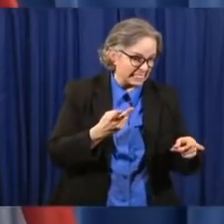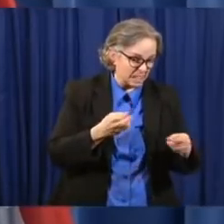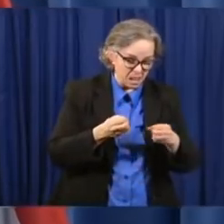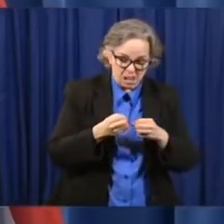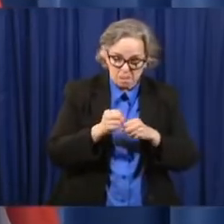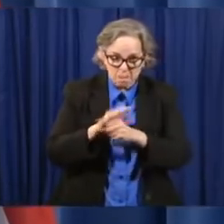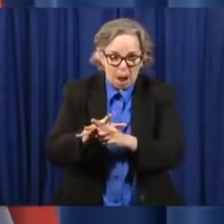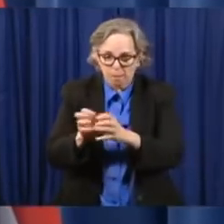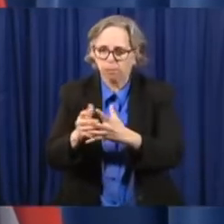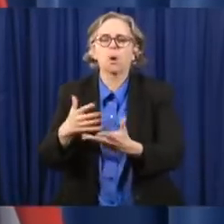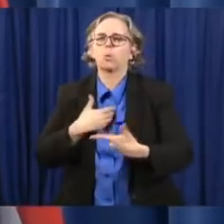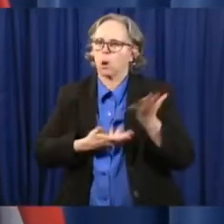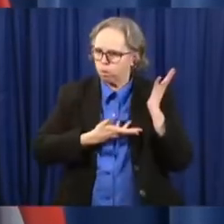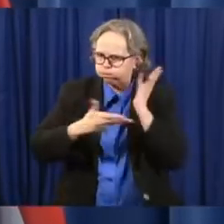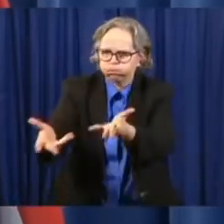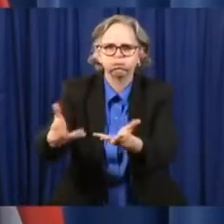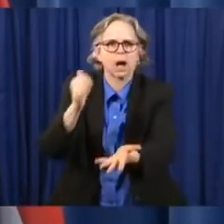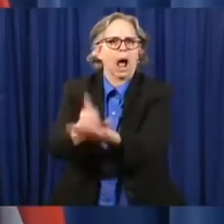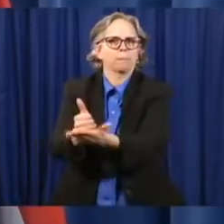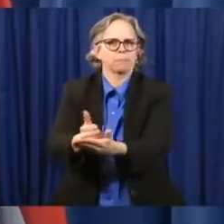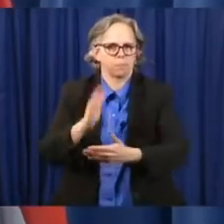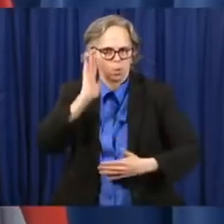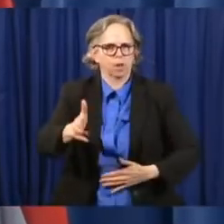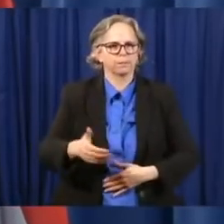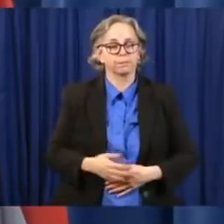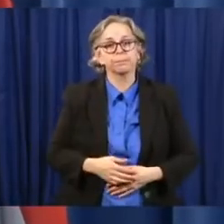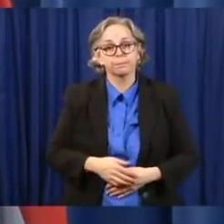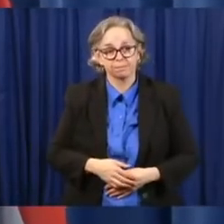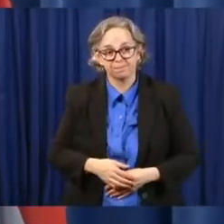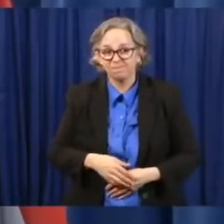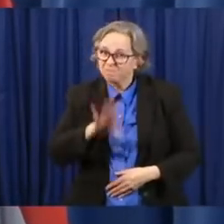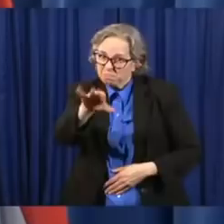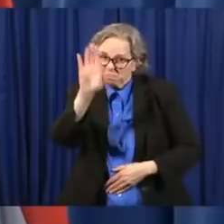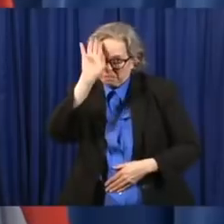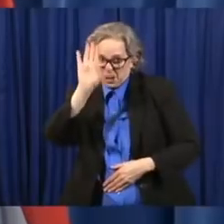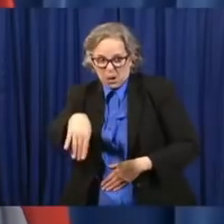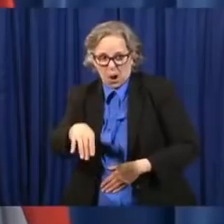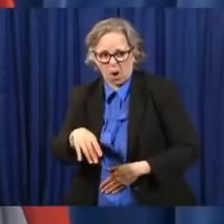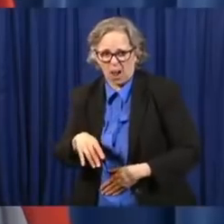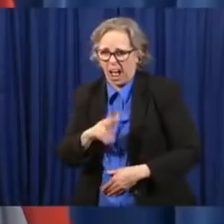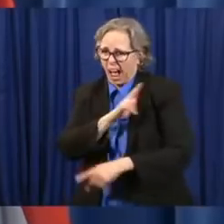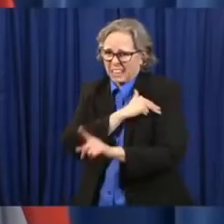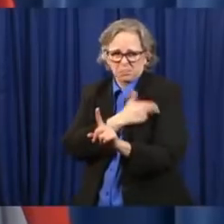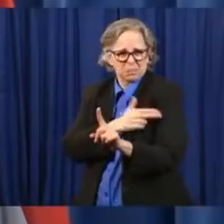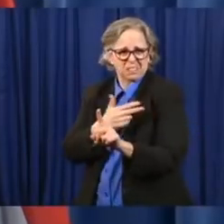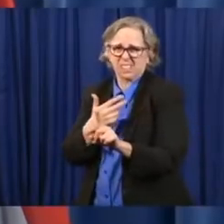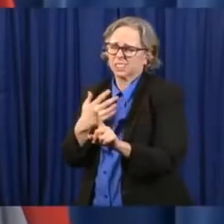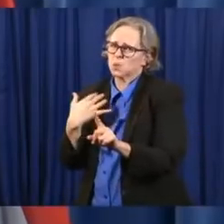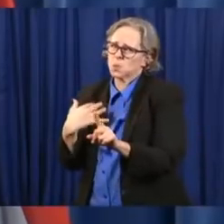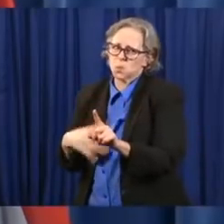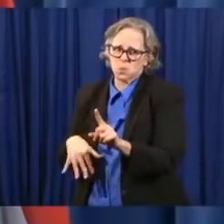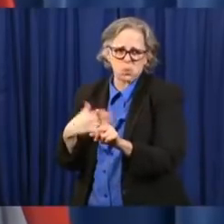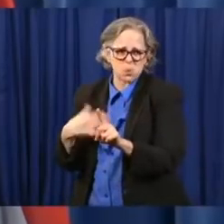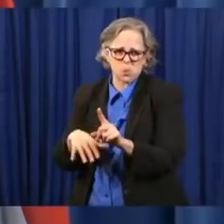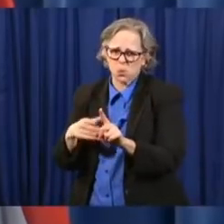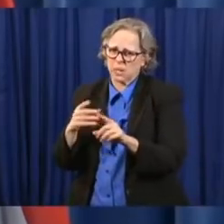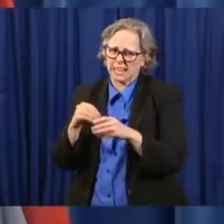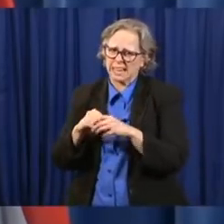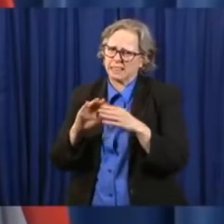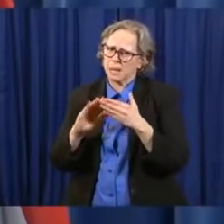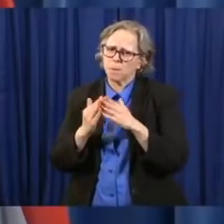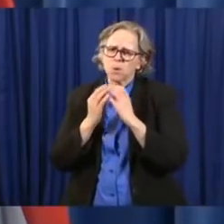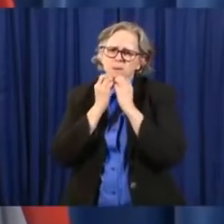don't want to underestimate the importance of that hospital in that community. We have asked